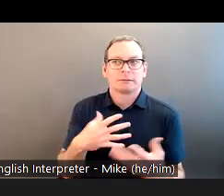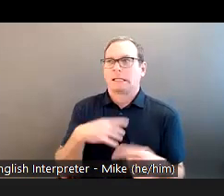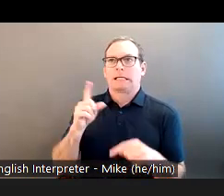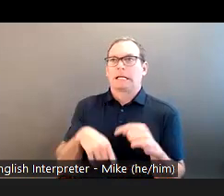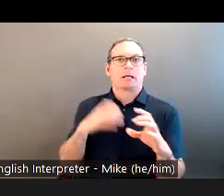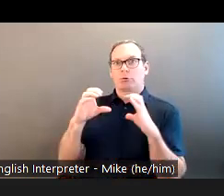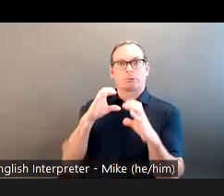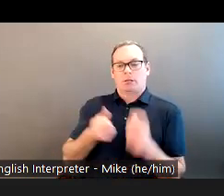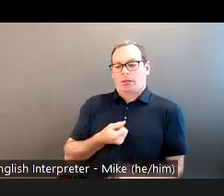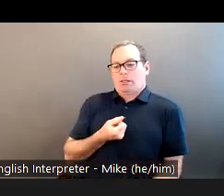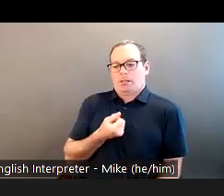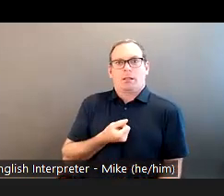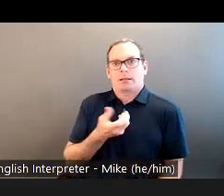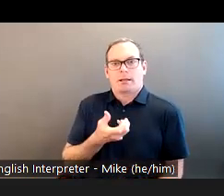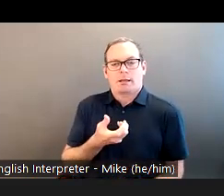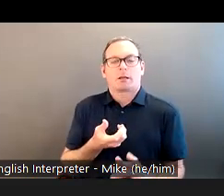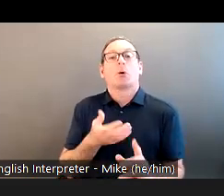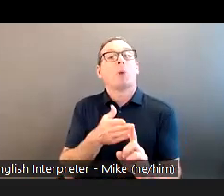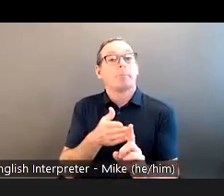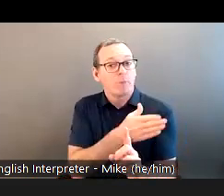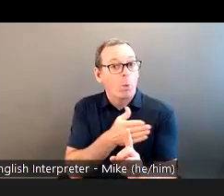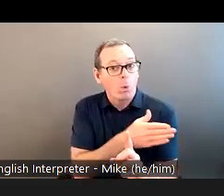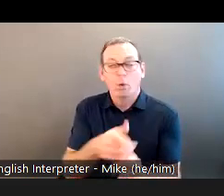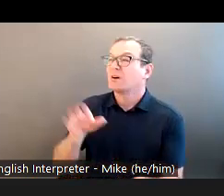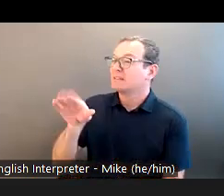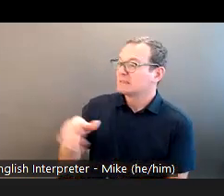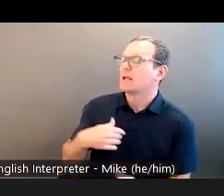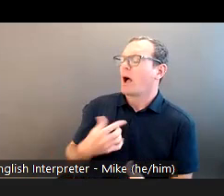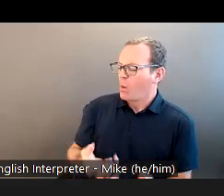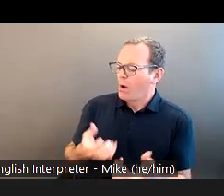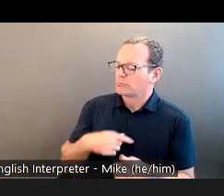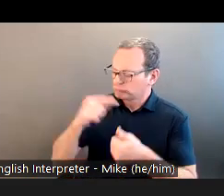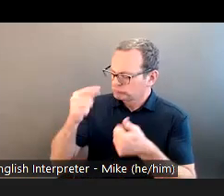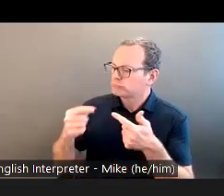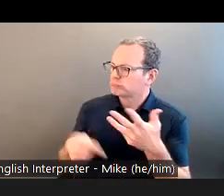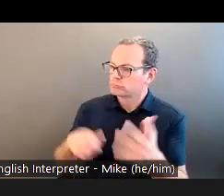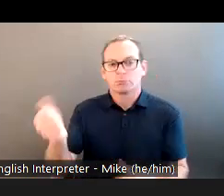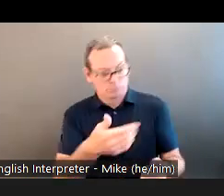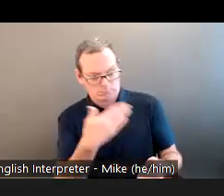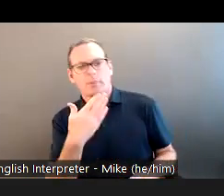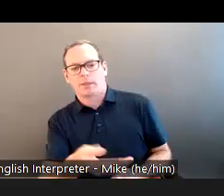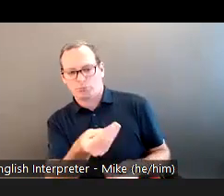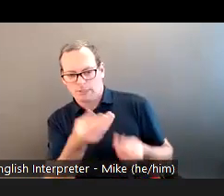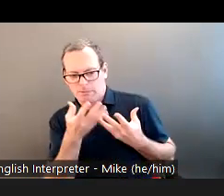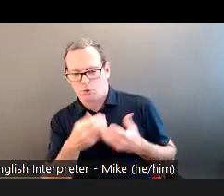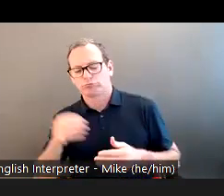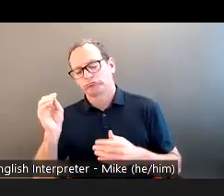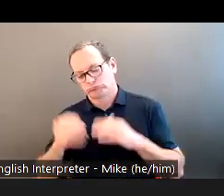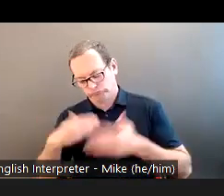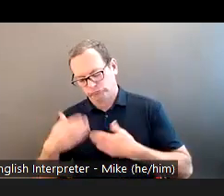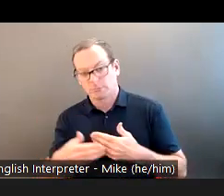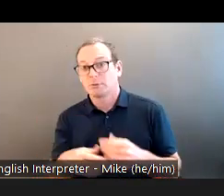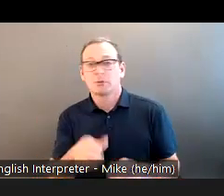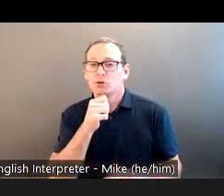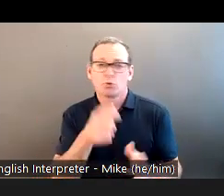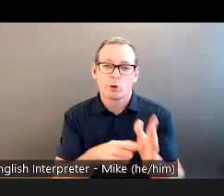communicate with you while they're capable and telling you what their wishes are on something, you can follow that. It also means you don't need them in writing, right? You don't need to